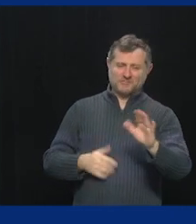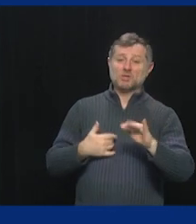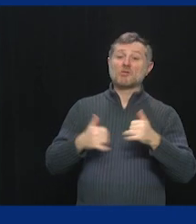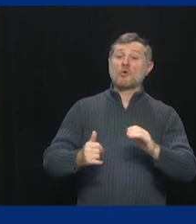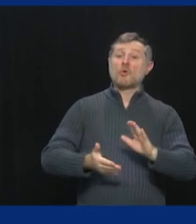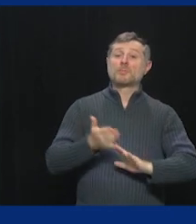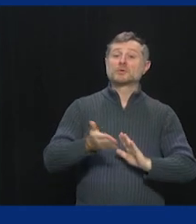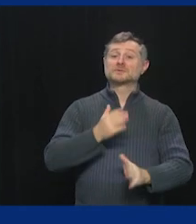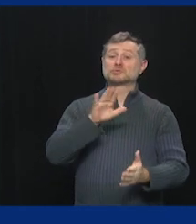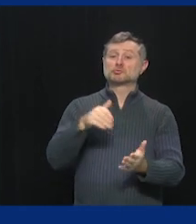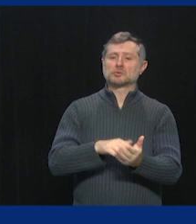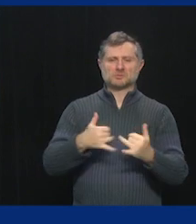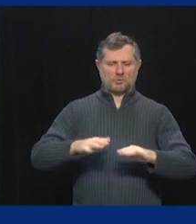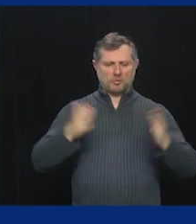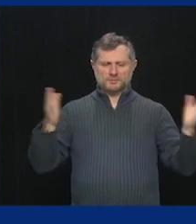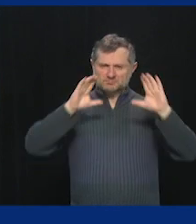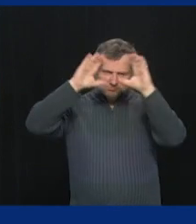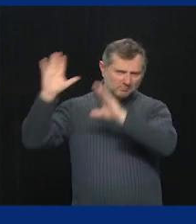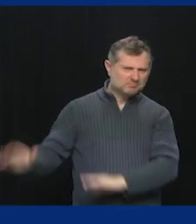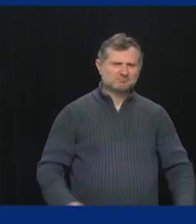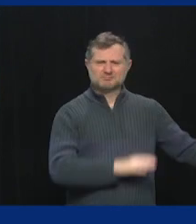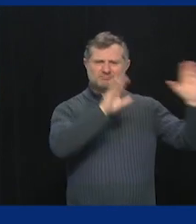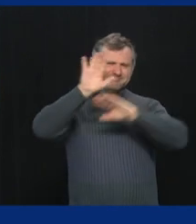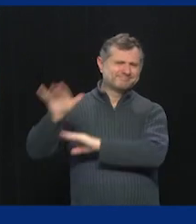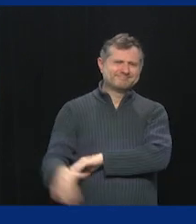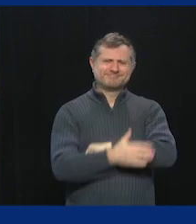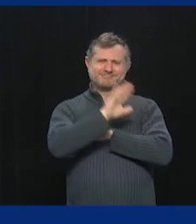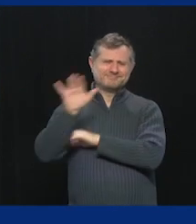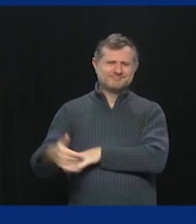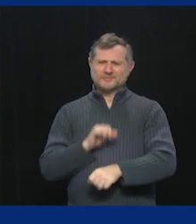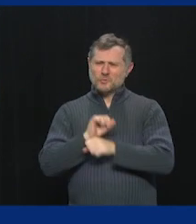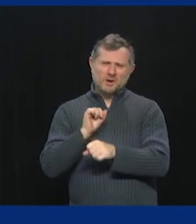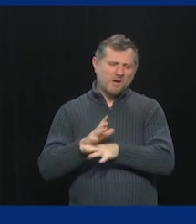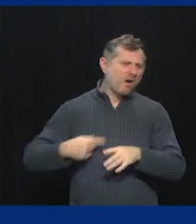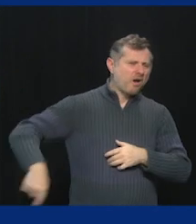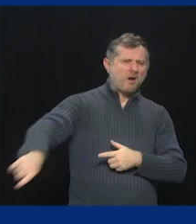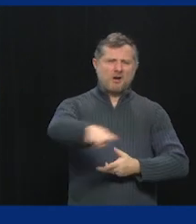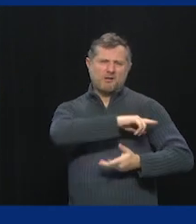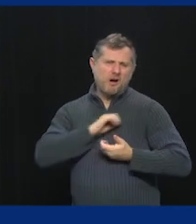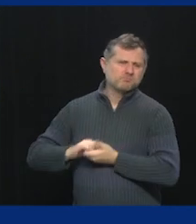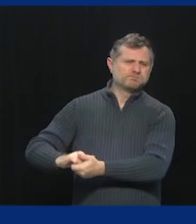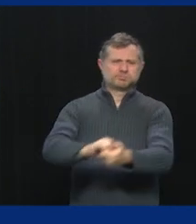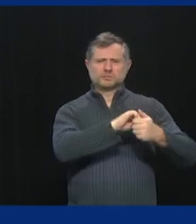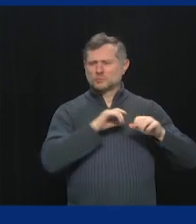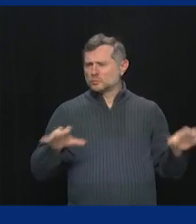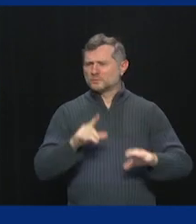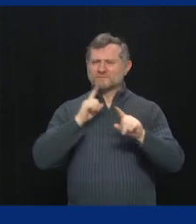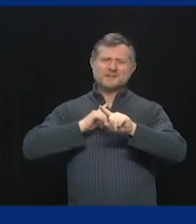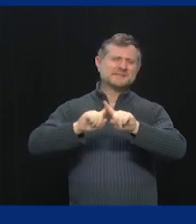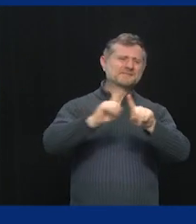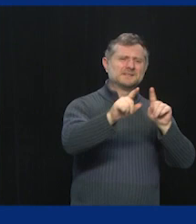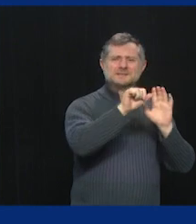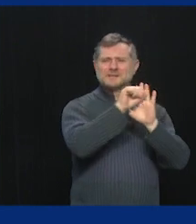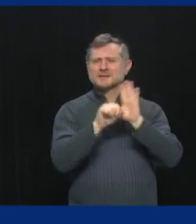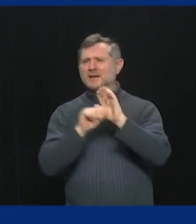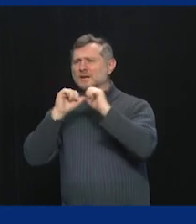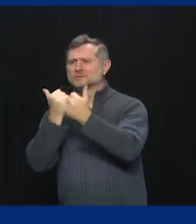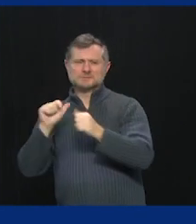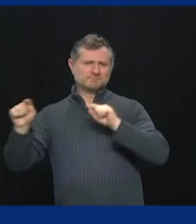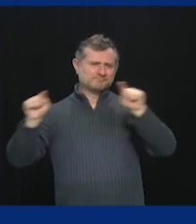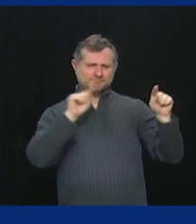at this point, continue to coordinate the activities of the state agencies and authorities to